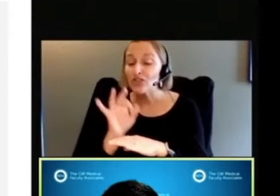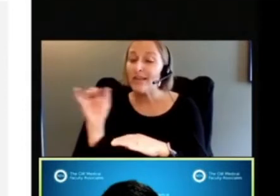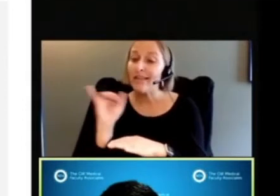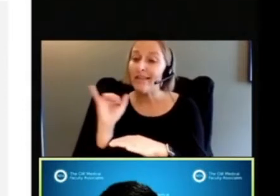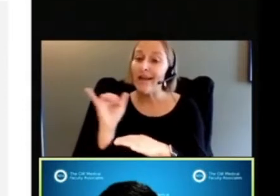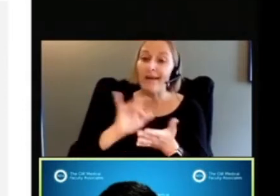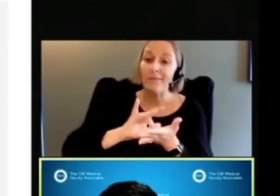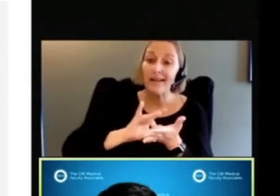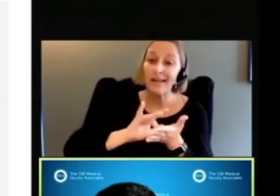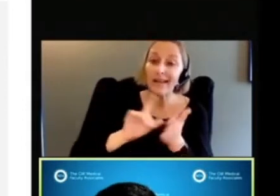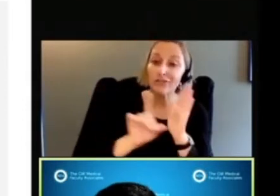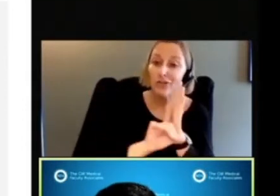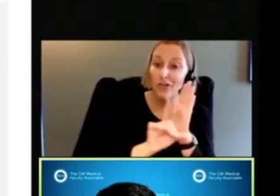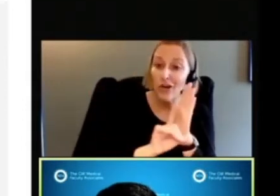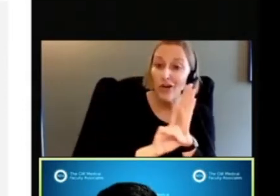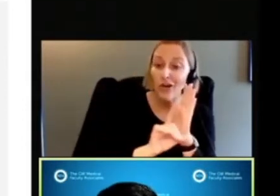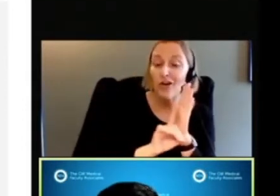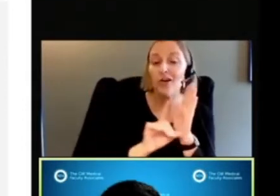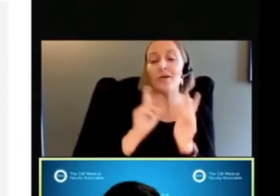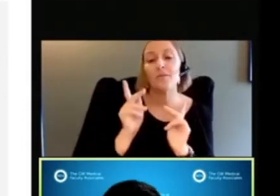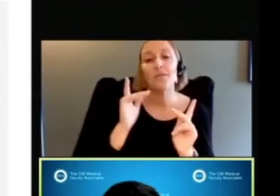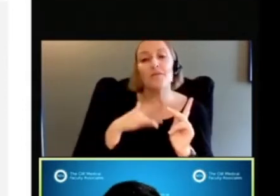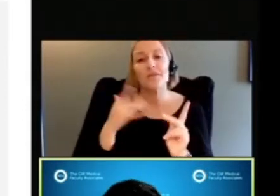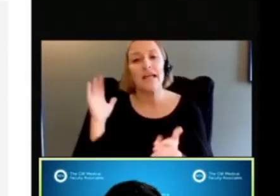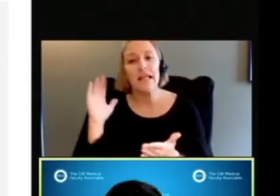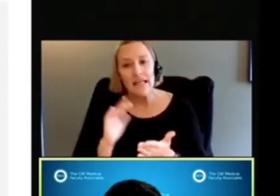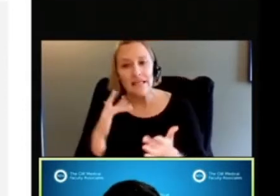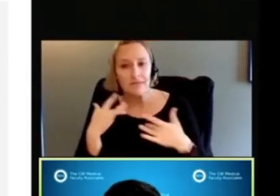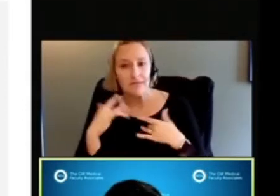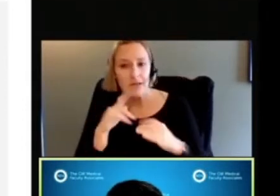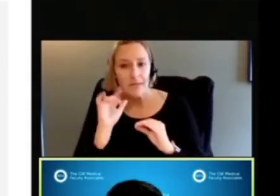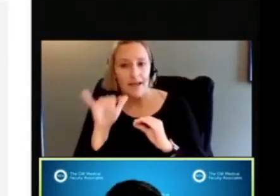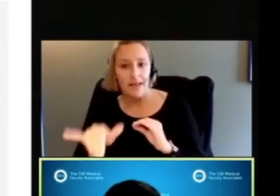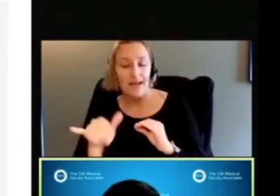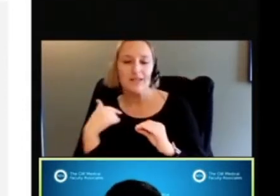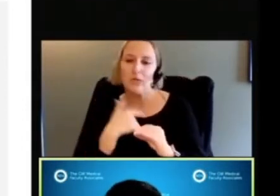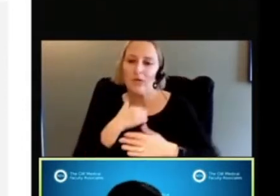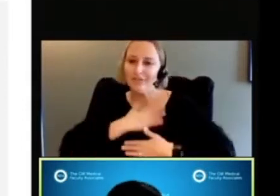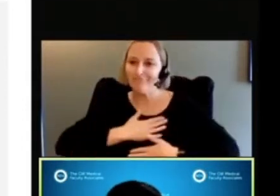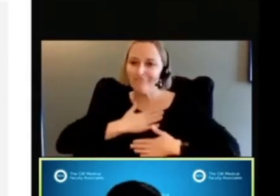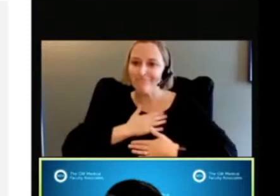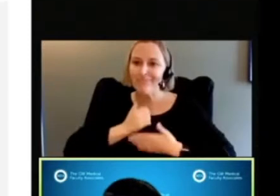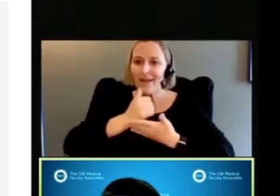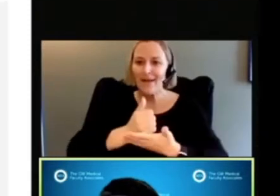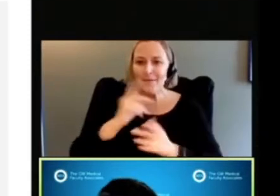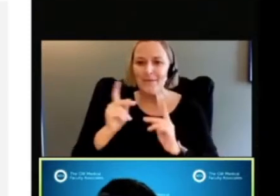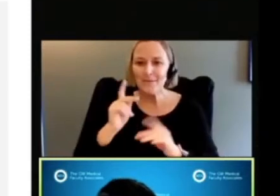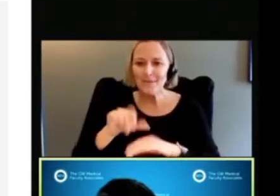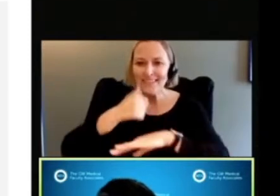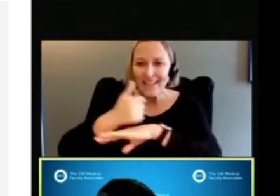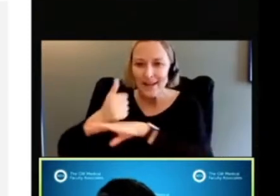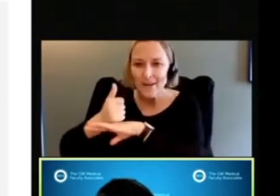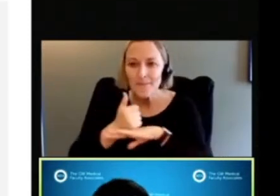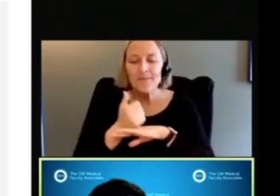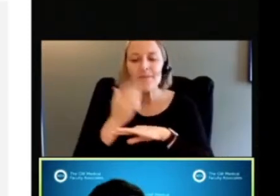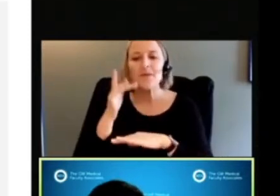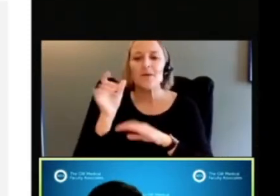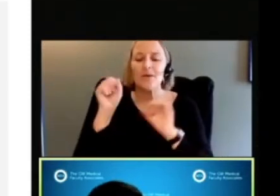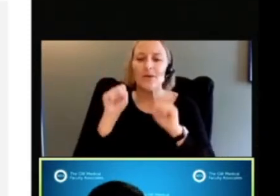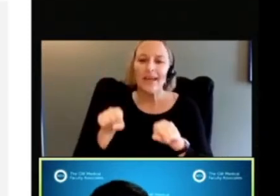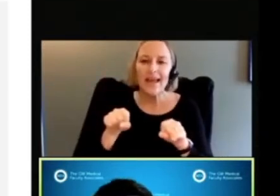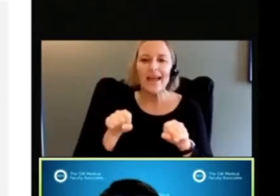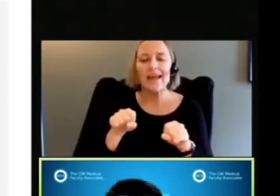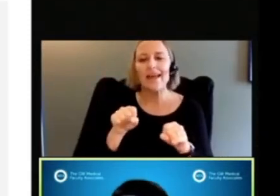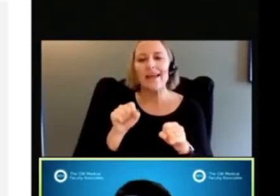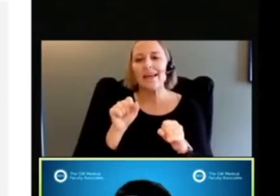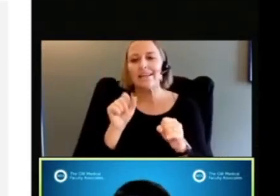and security concerns around that. And so we had a lot of fun trying to help people set those up, because you can customize the text associated with your alarm, the